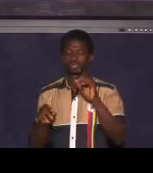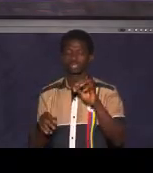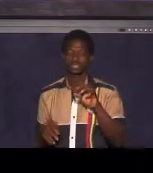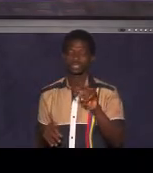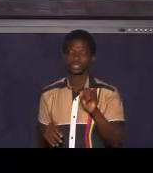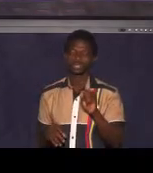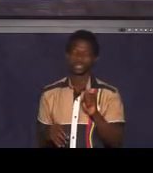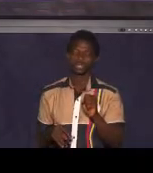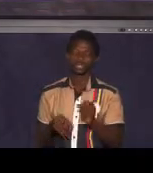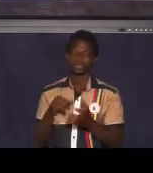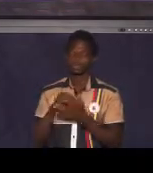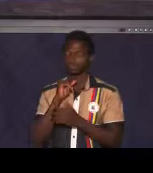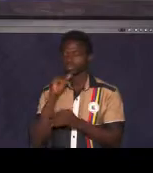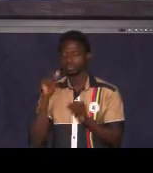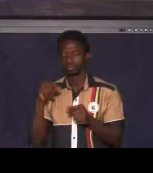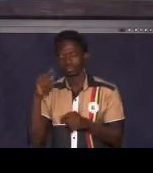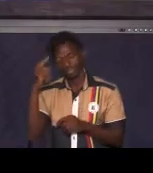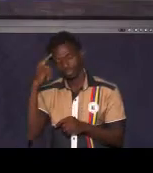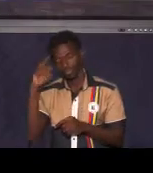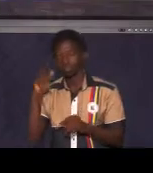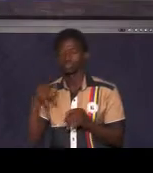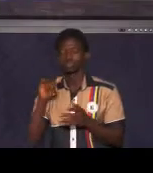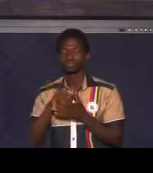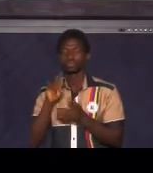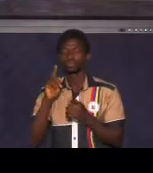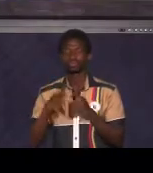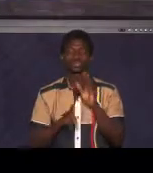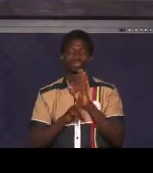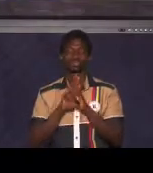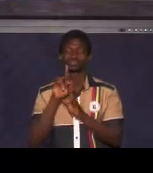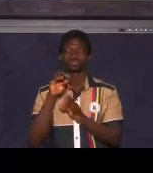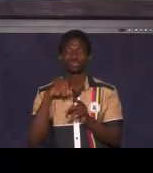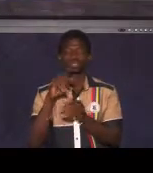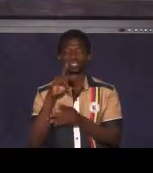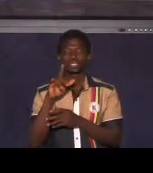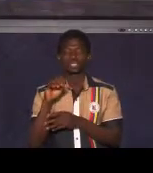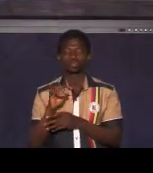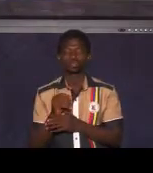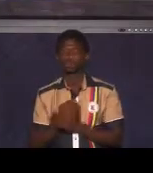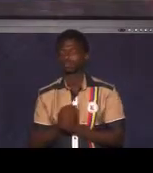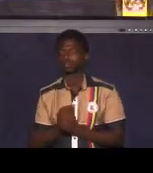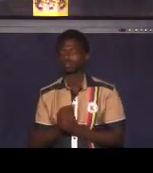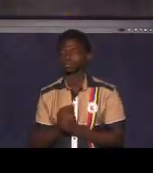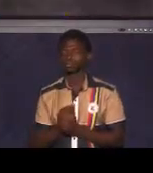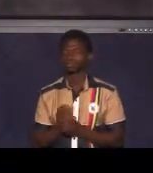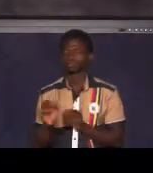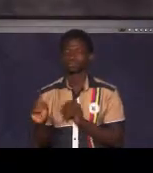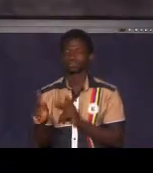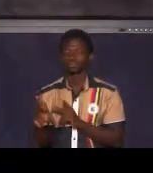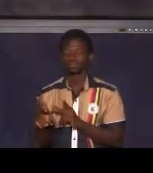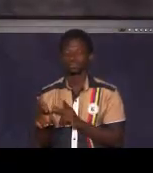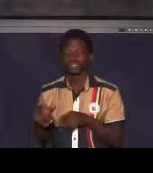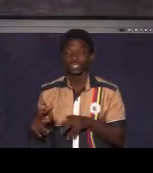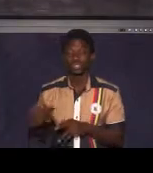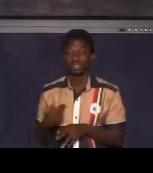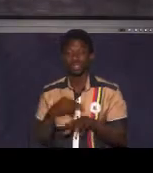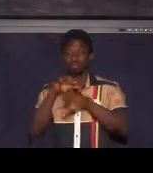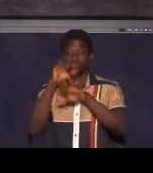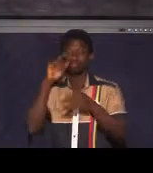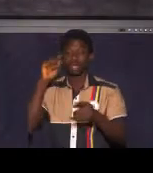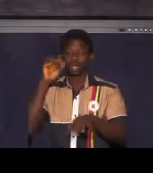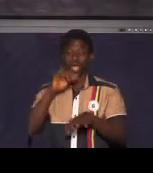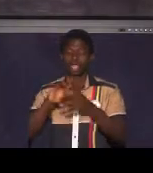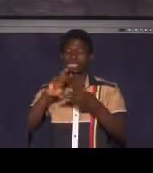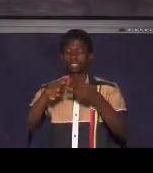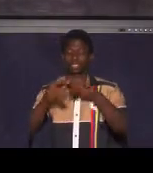be kilometers tall. No, people are measured in meters because that's short distance. Okay, so now let's look